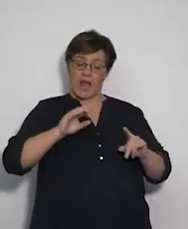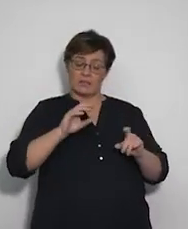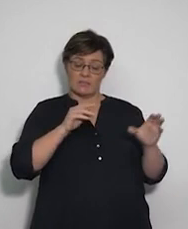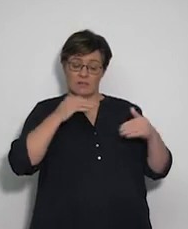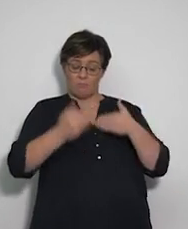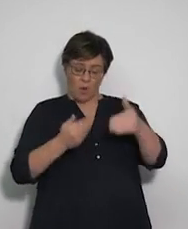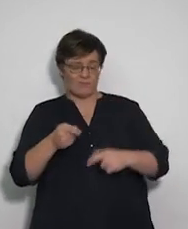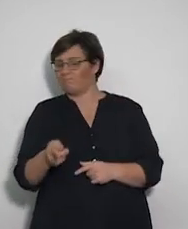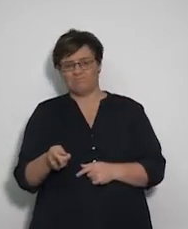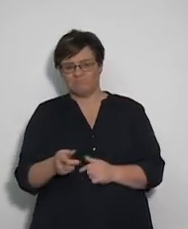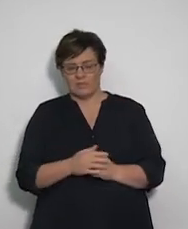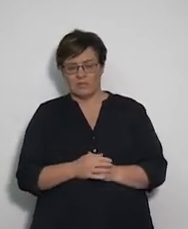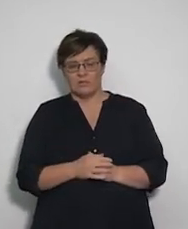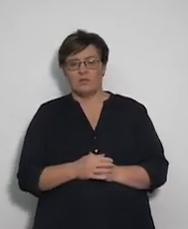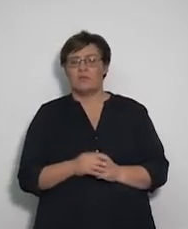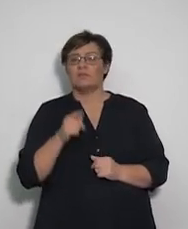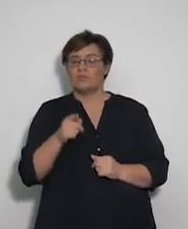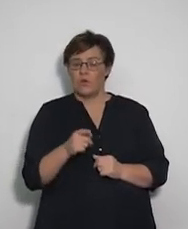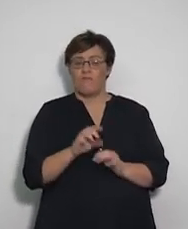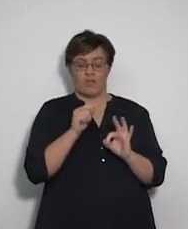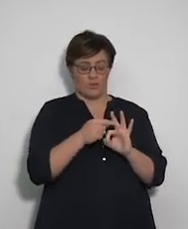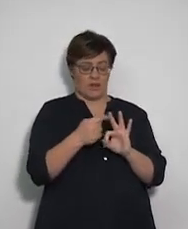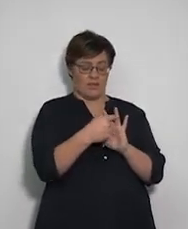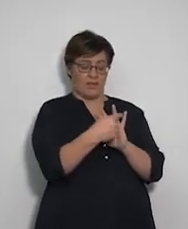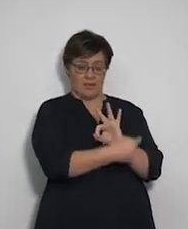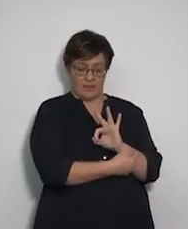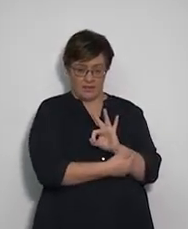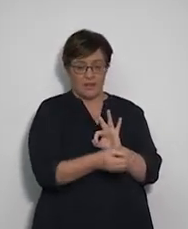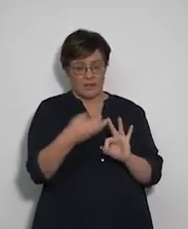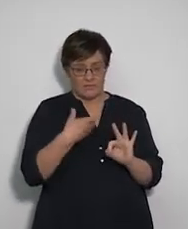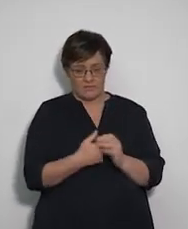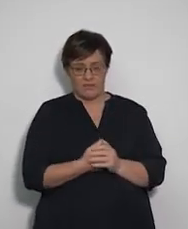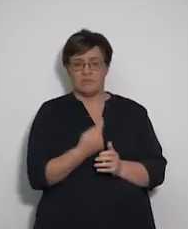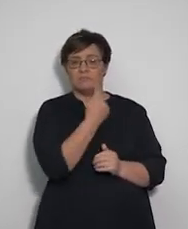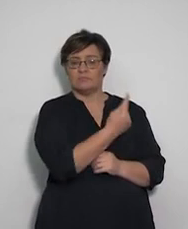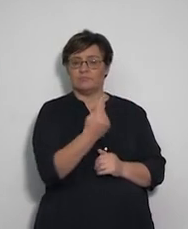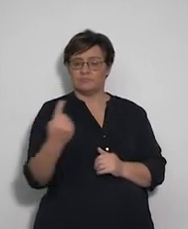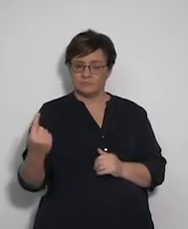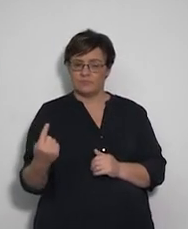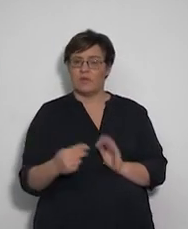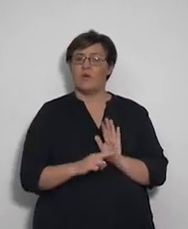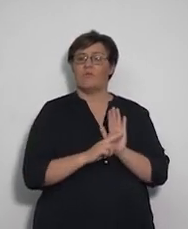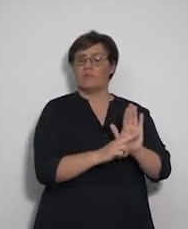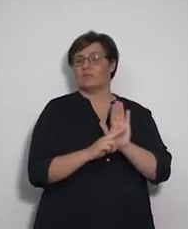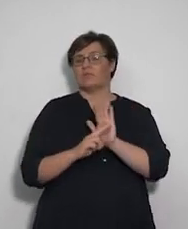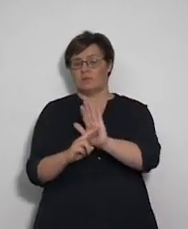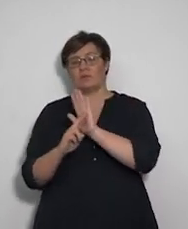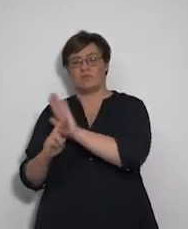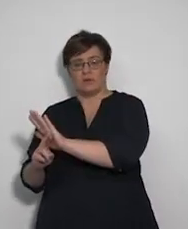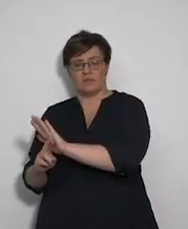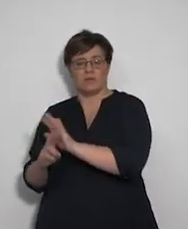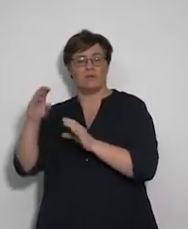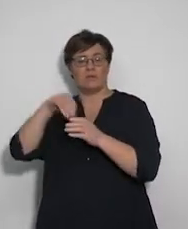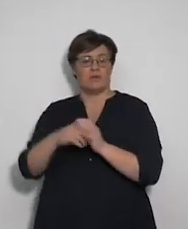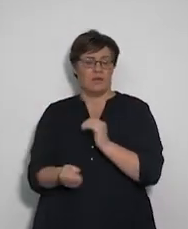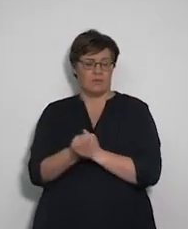sequence. Right, so let's move into that. So here we're finding there are 3 diagrams that have been given to you, each with a unique representation of what is